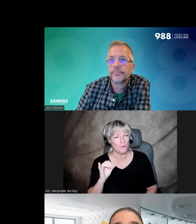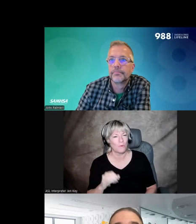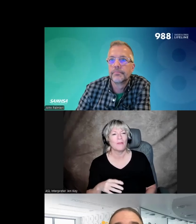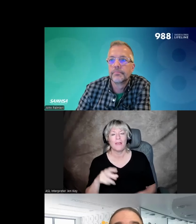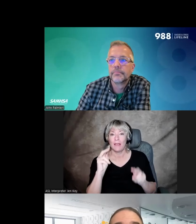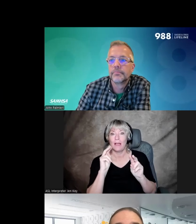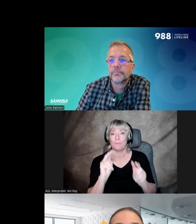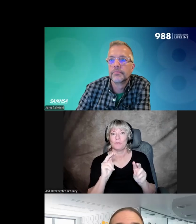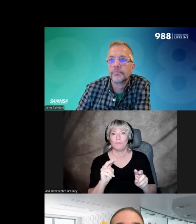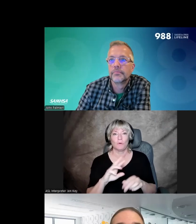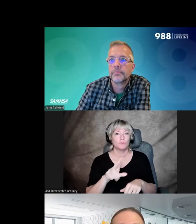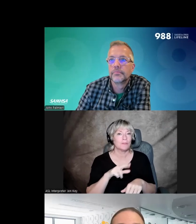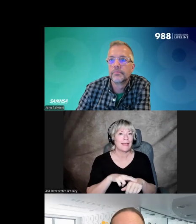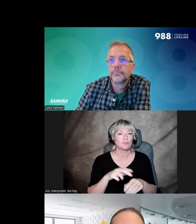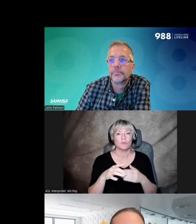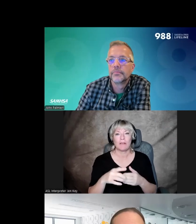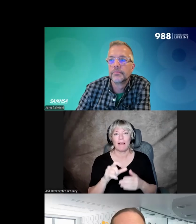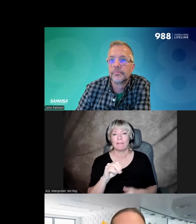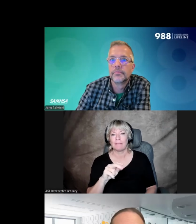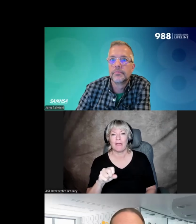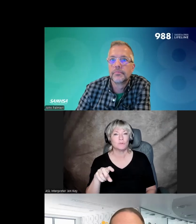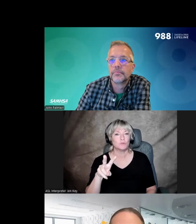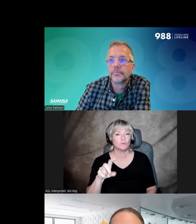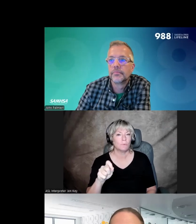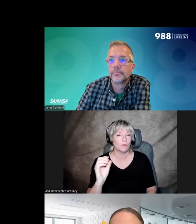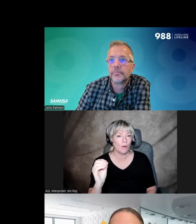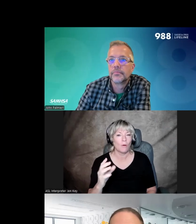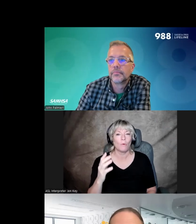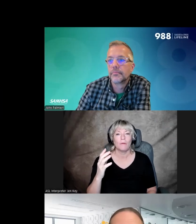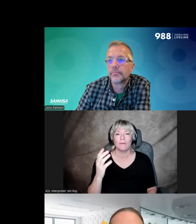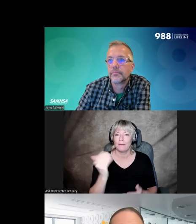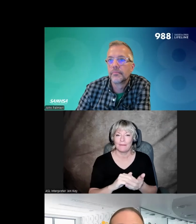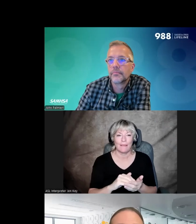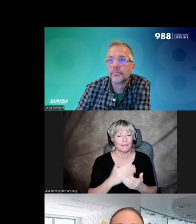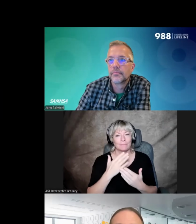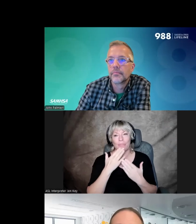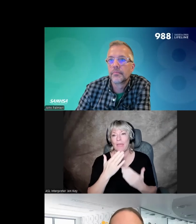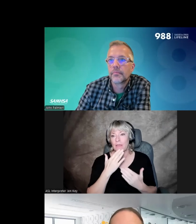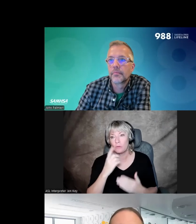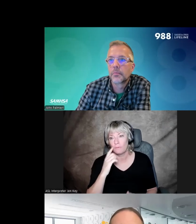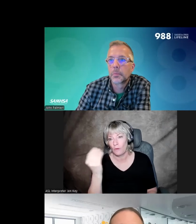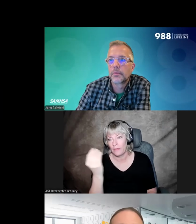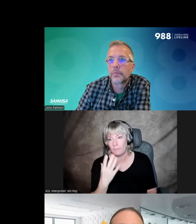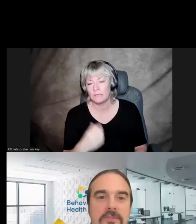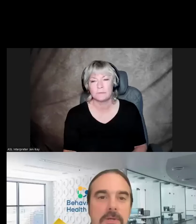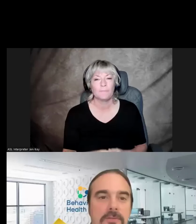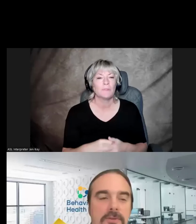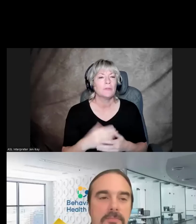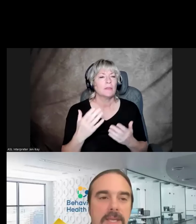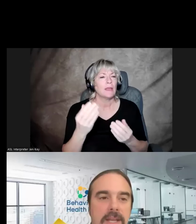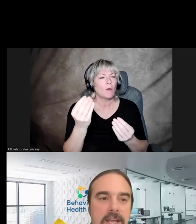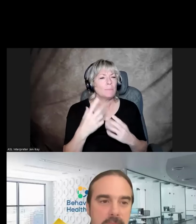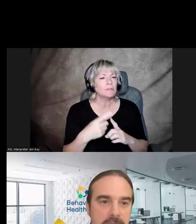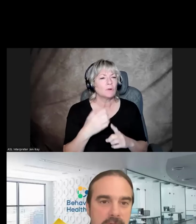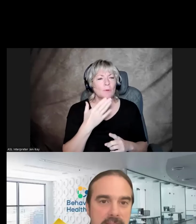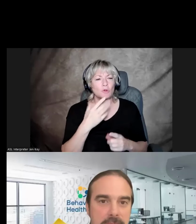National Guidelines 2.0 too. And again, appreciate the updates. Let's see if we can get some updates from our good friend